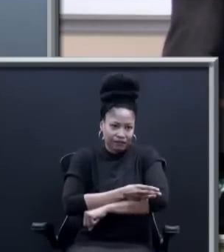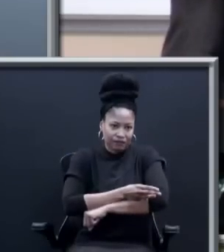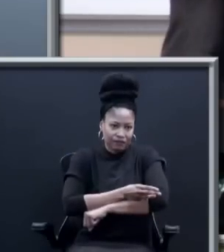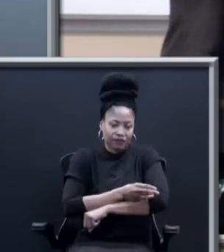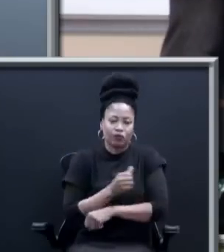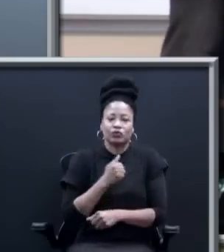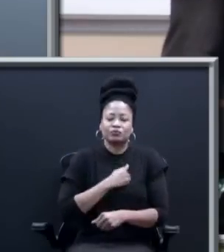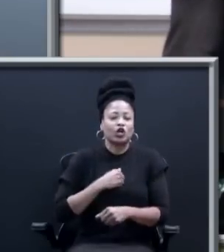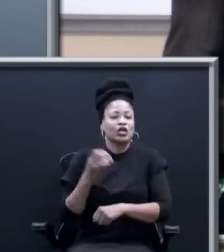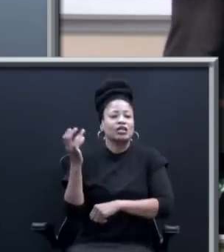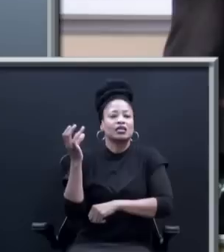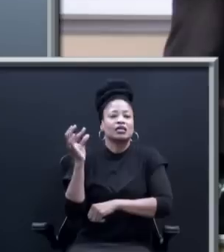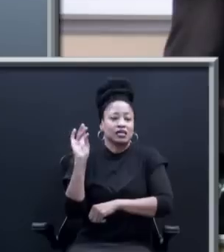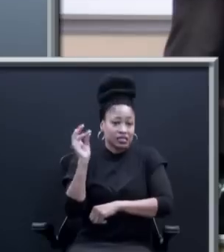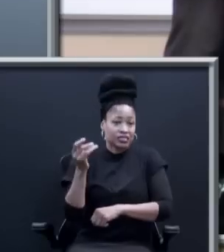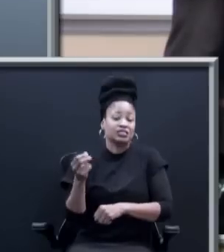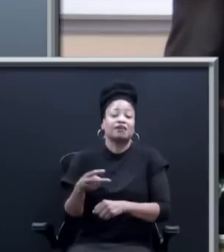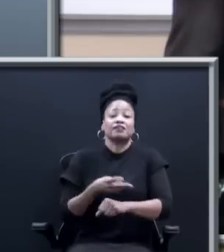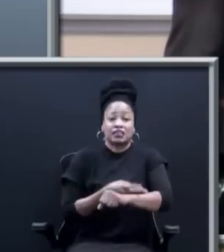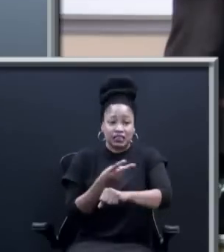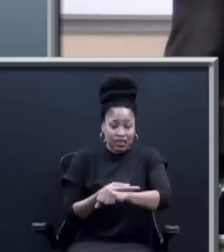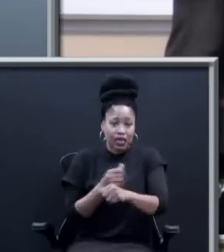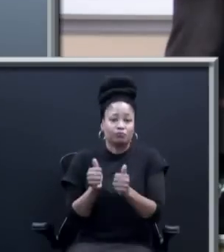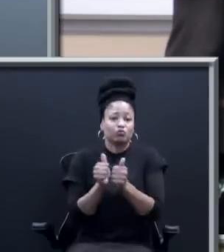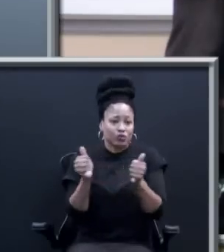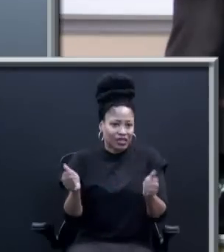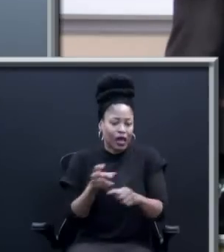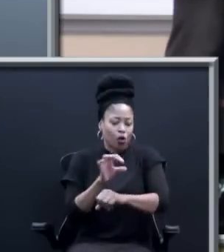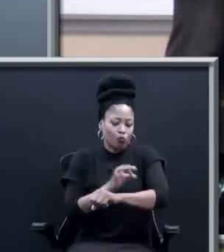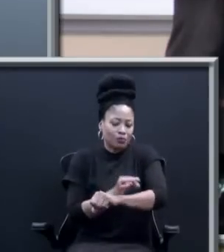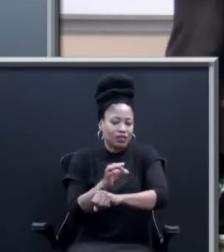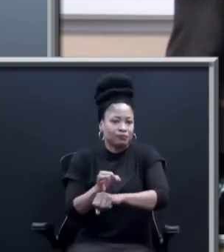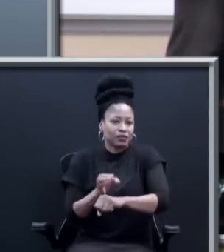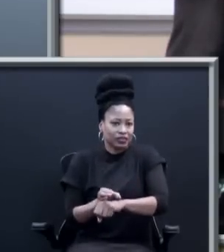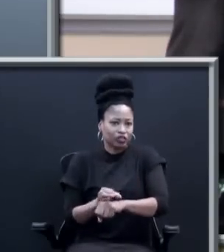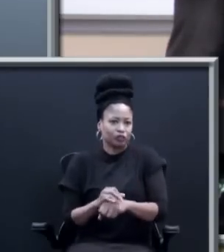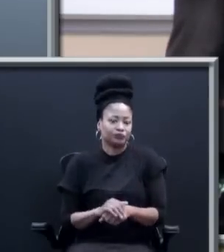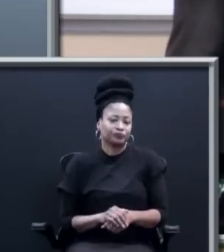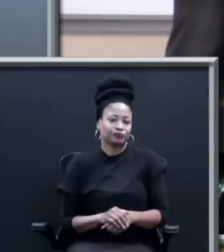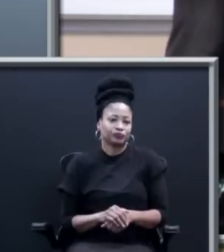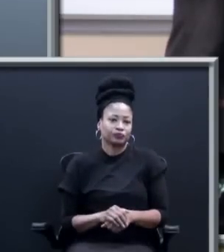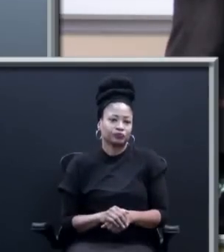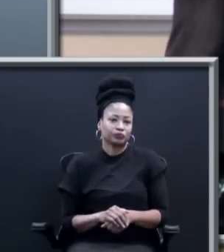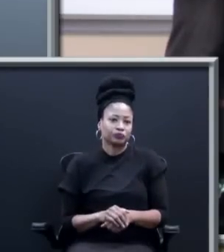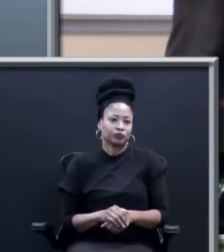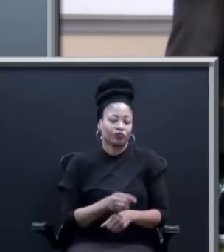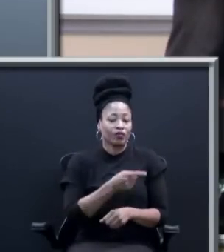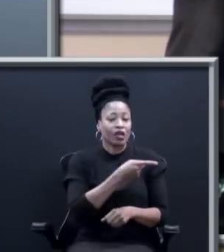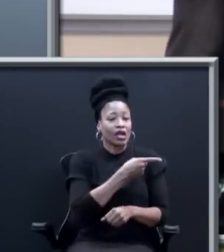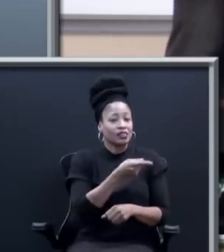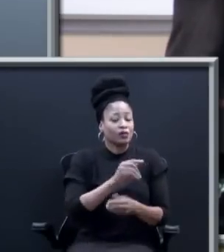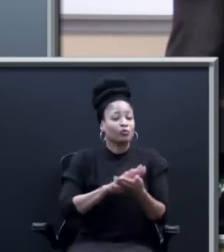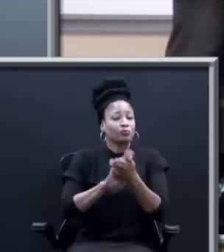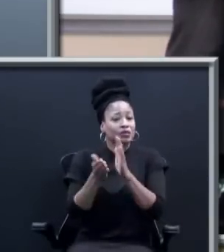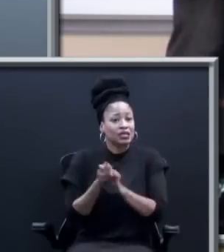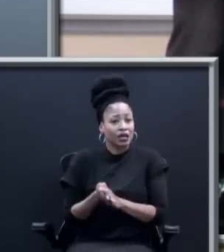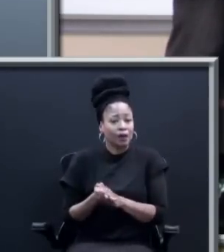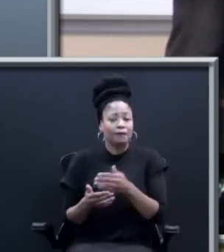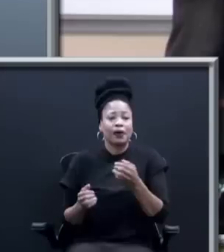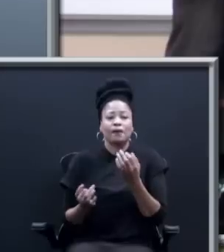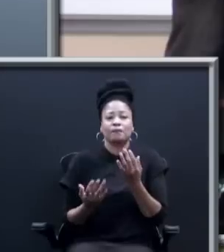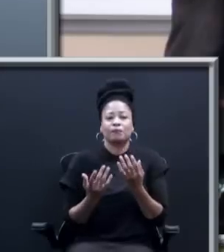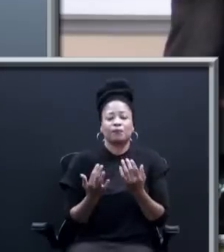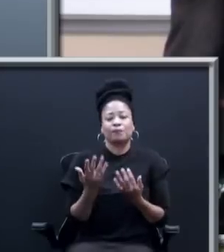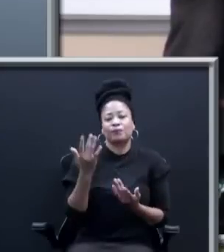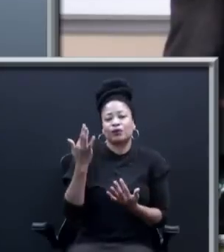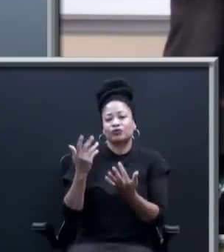year. And 1 young bullock and 2 rams. They shall be for a burnt offering unto the Lord, with their meat offering and their